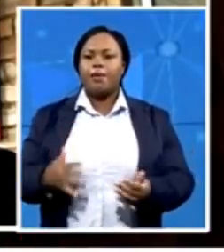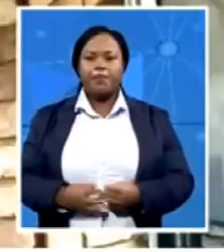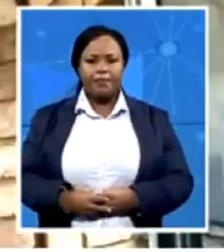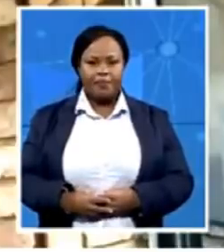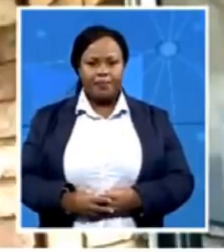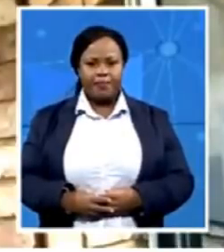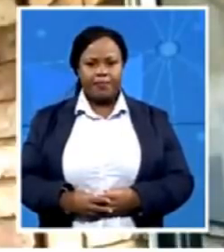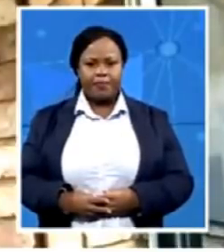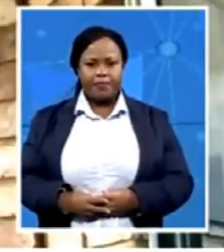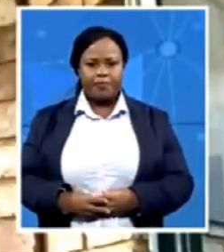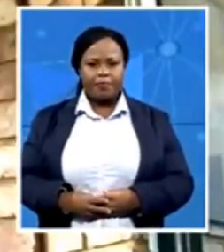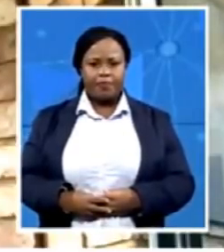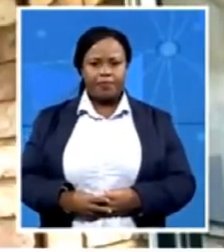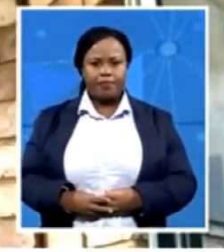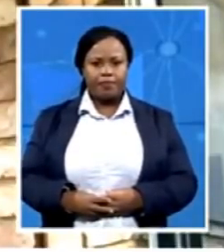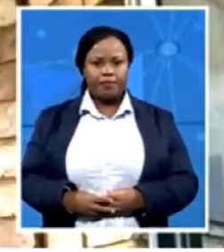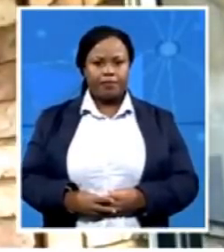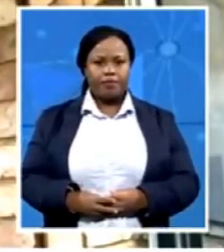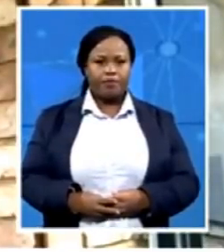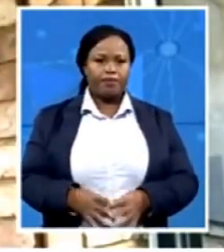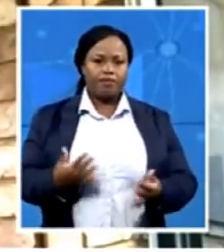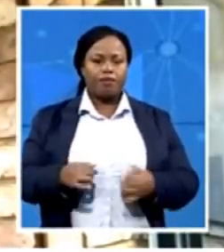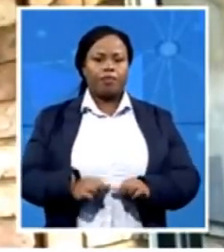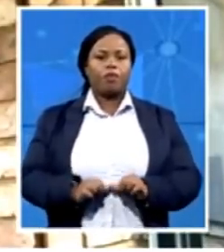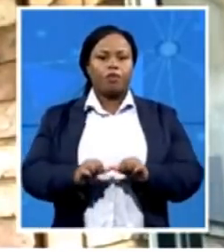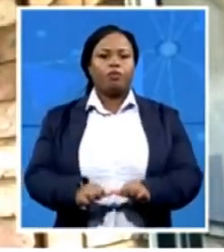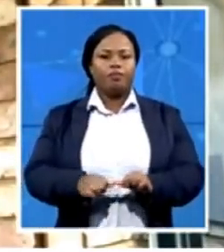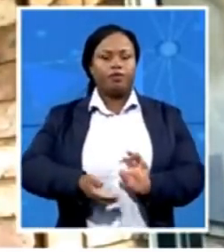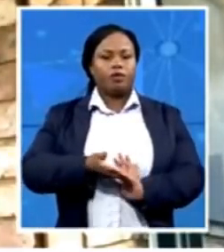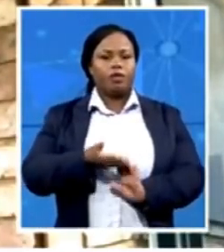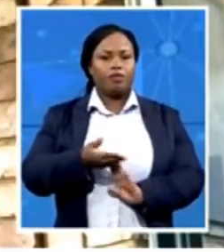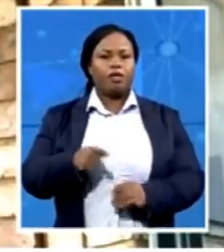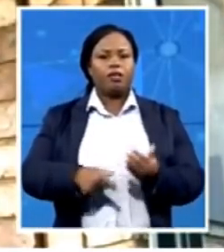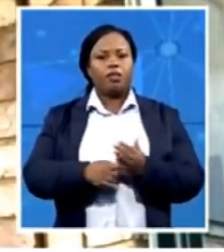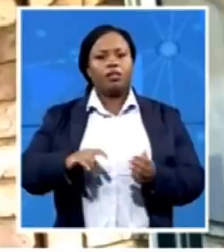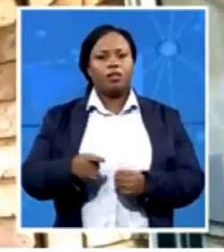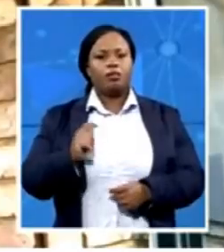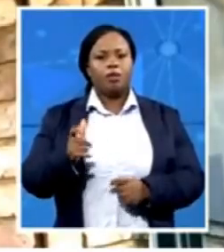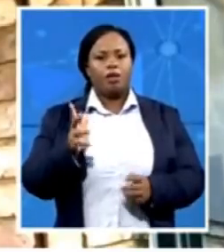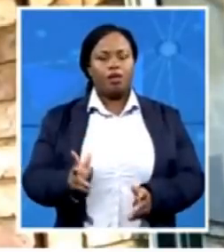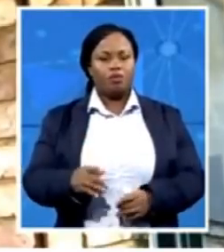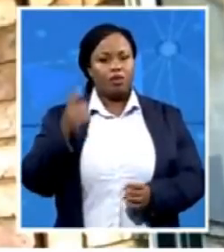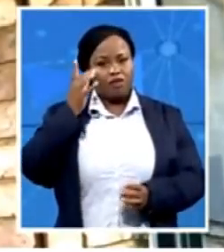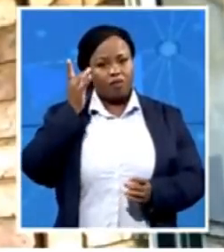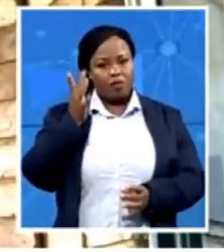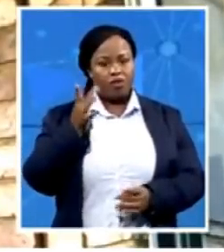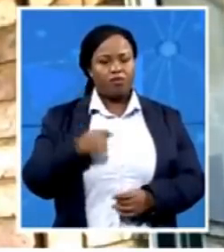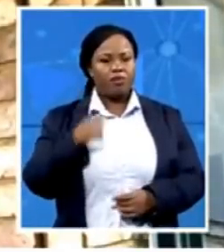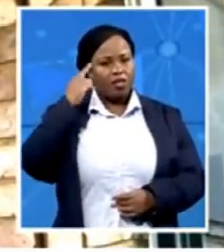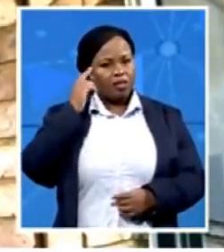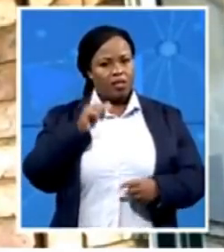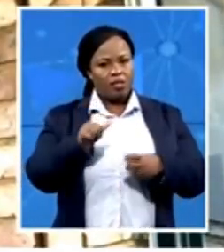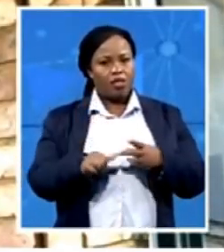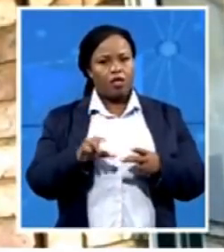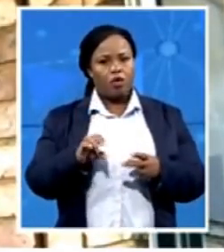So we continue to update taxpayers on our website with that information. I think it's under the COVID-19 impact on